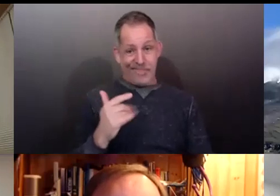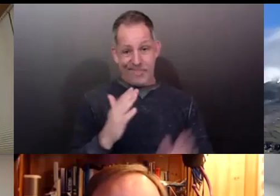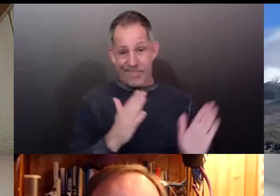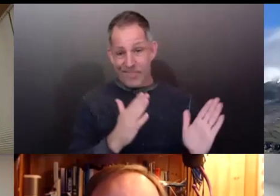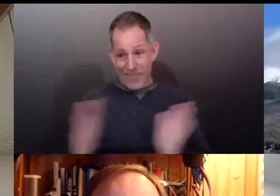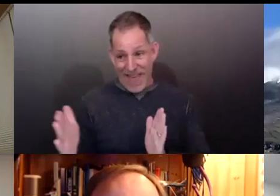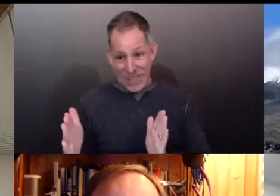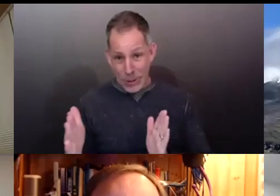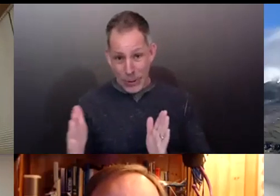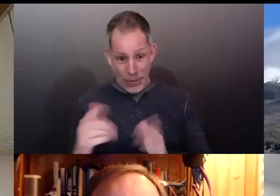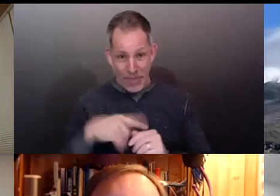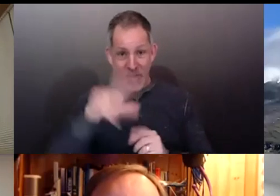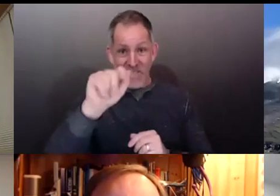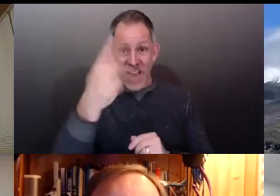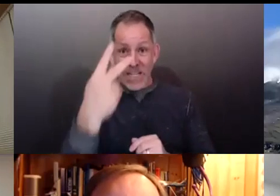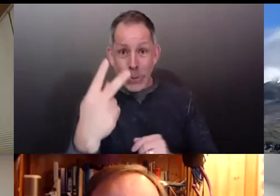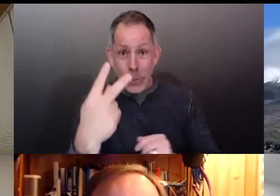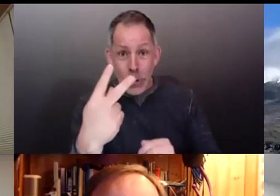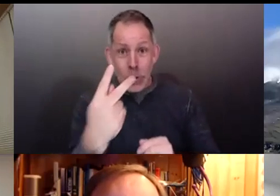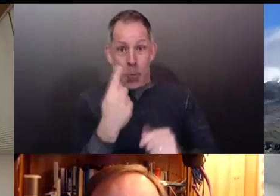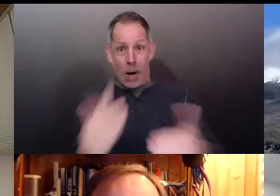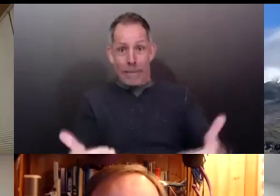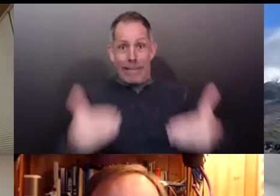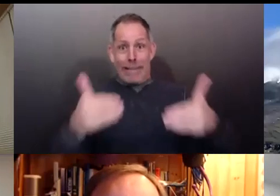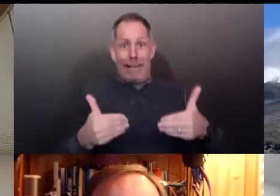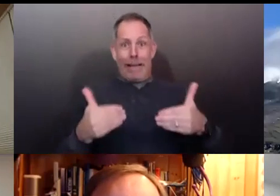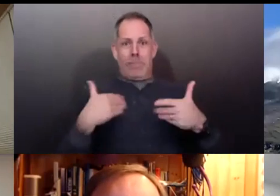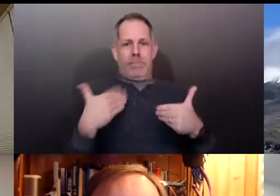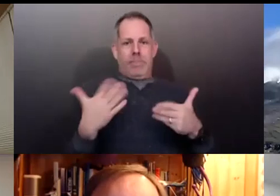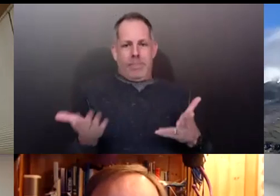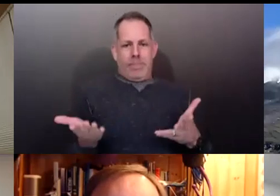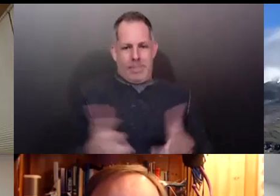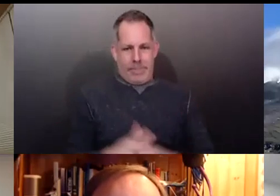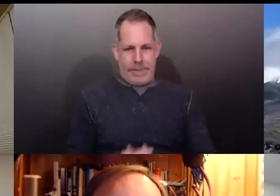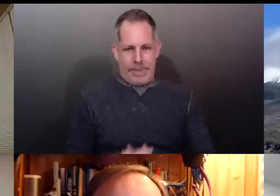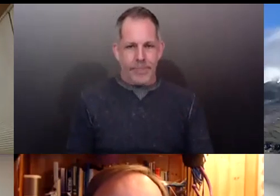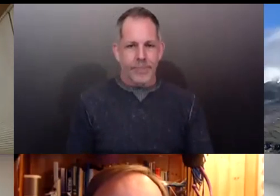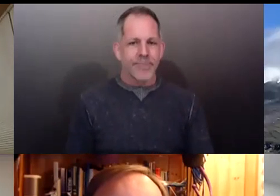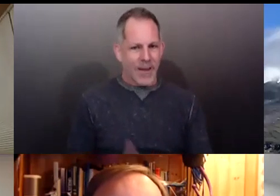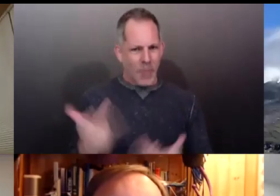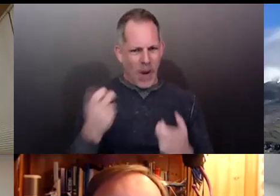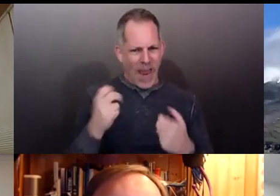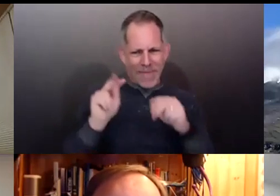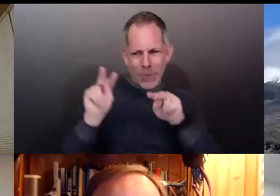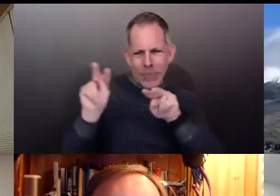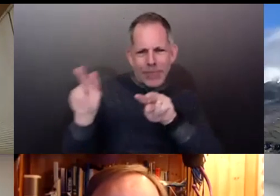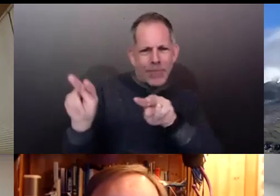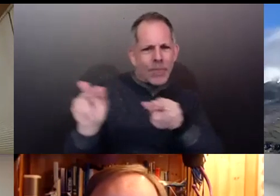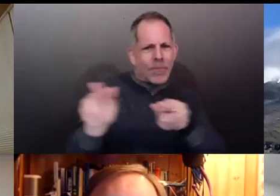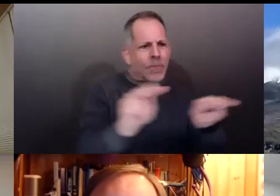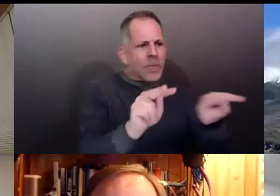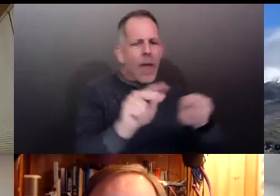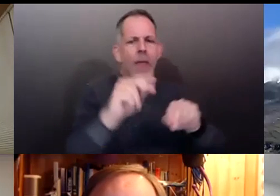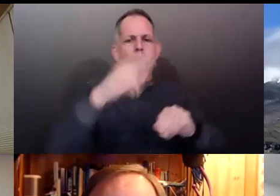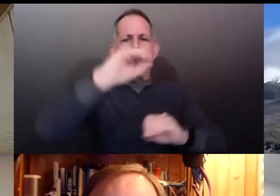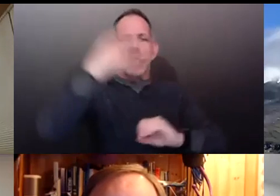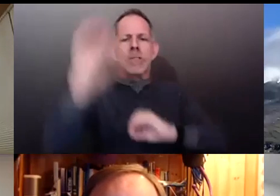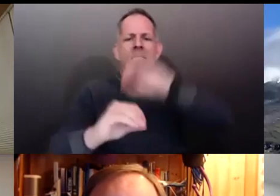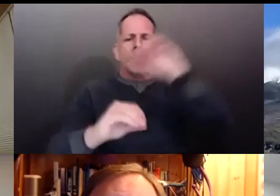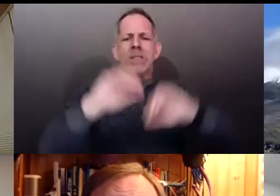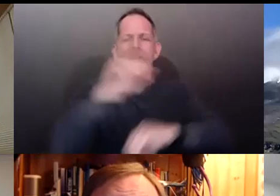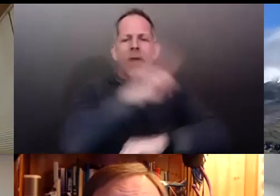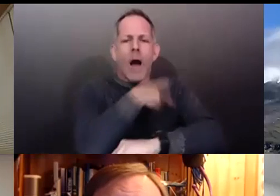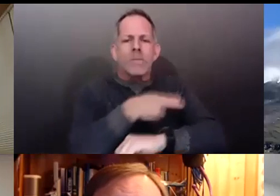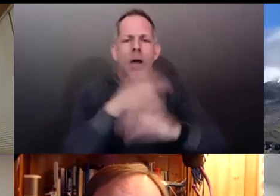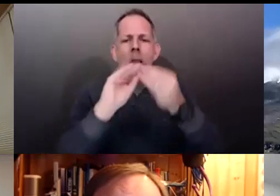But I would have to say, you know, we have to watch that hospitalization rate. And if we start getting to a place where we're maxing out